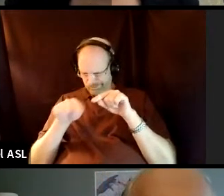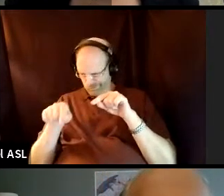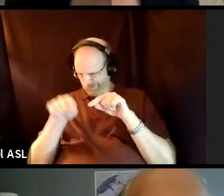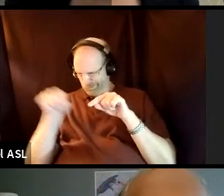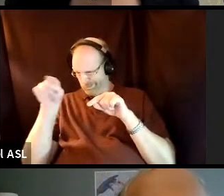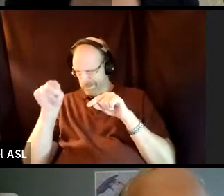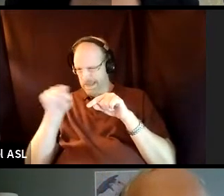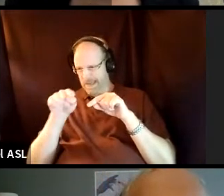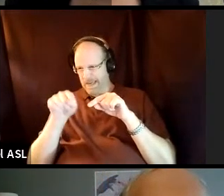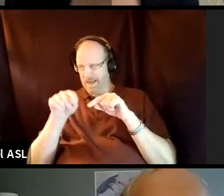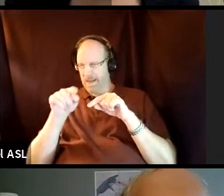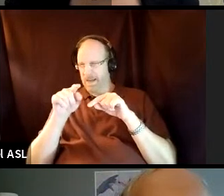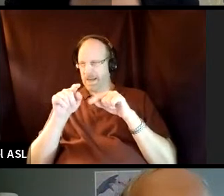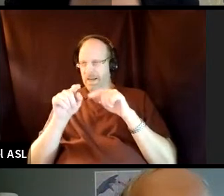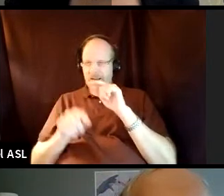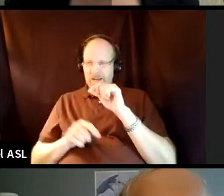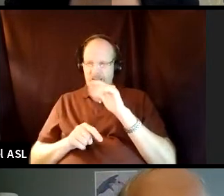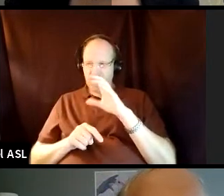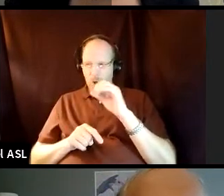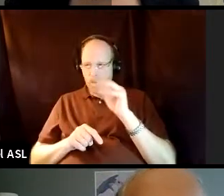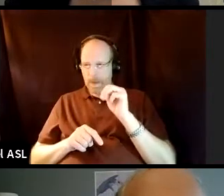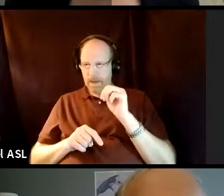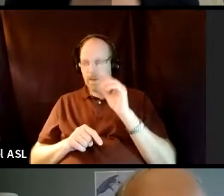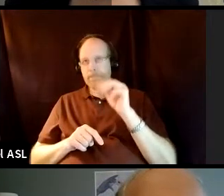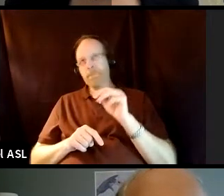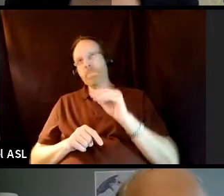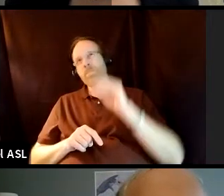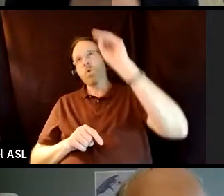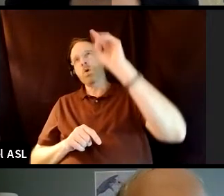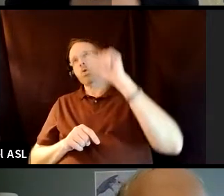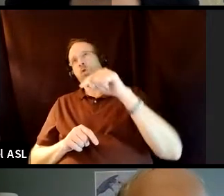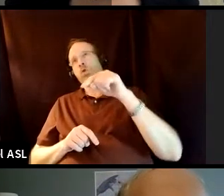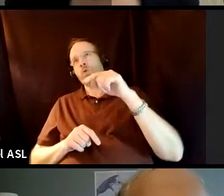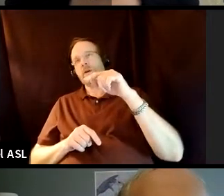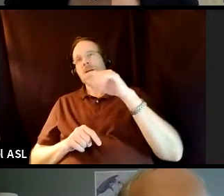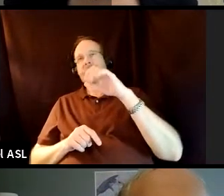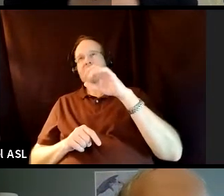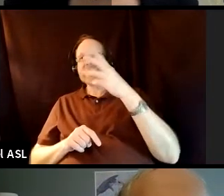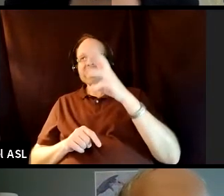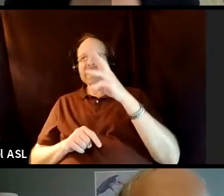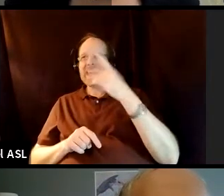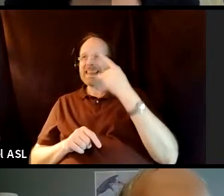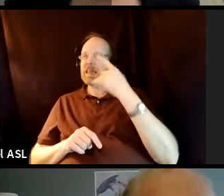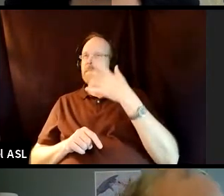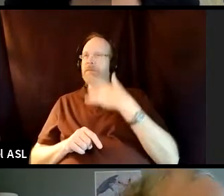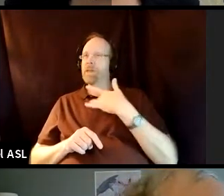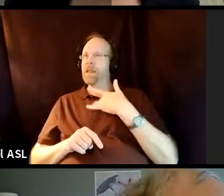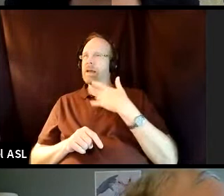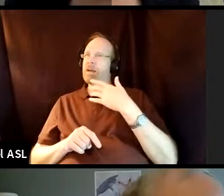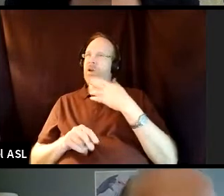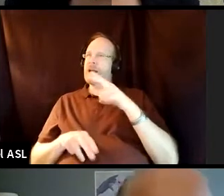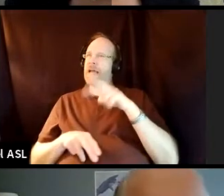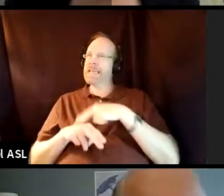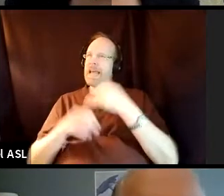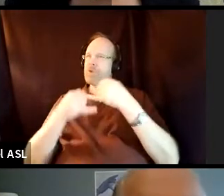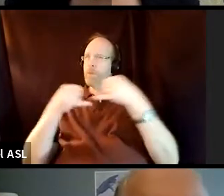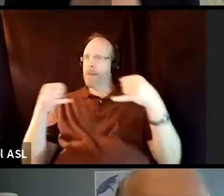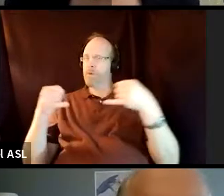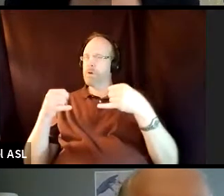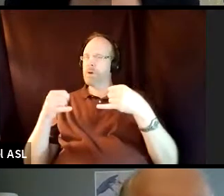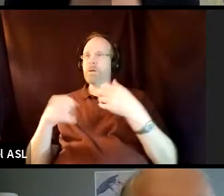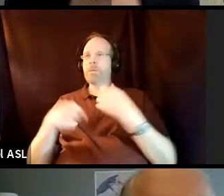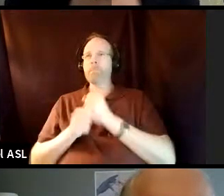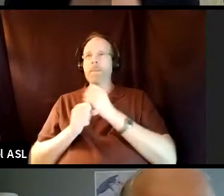Tacoma. If we could move that north to like 16, I feel like that would be like a natural boundary and make more sense and get